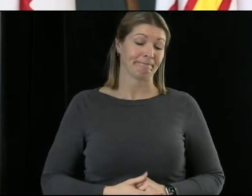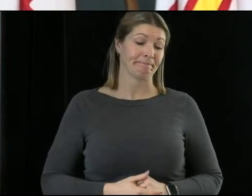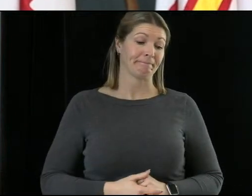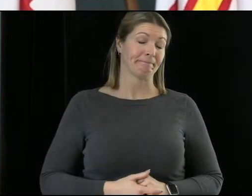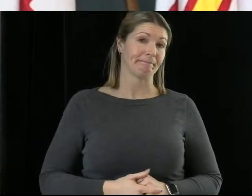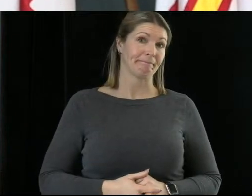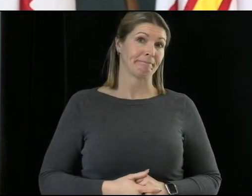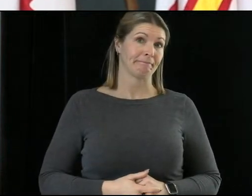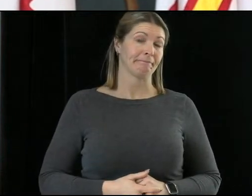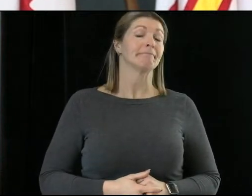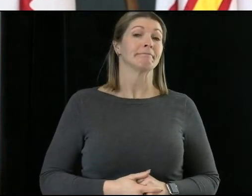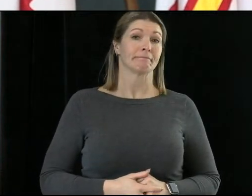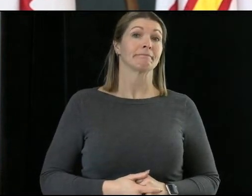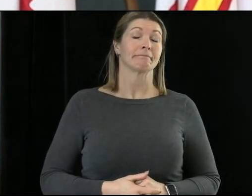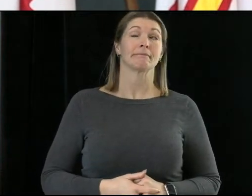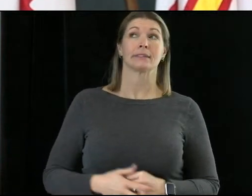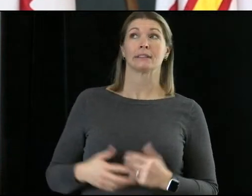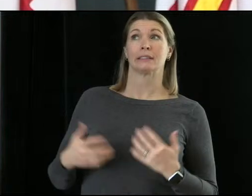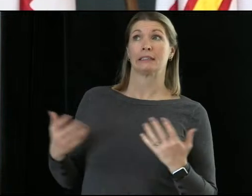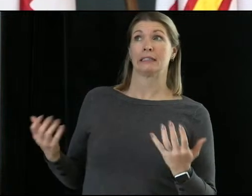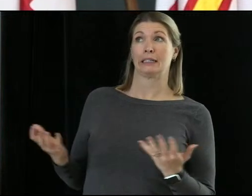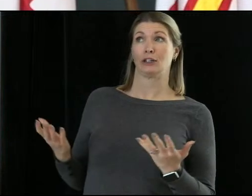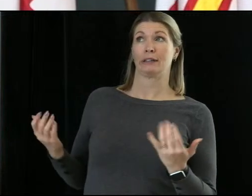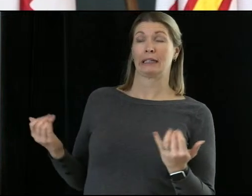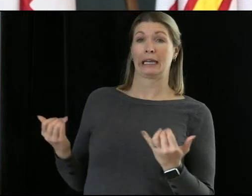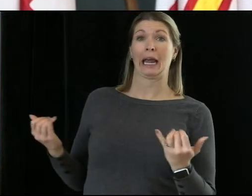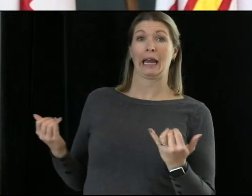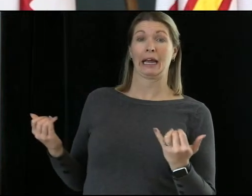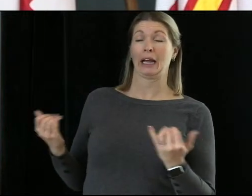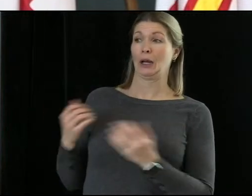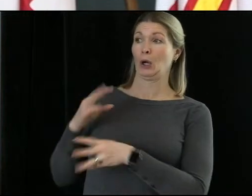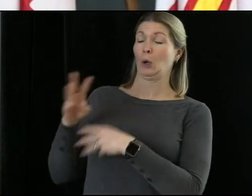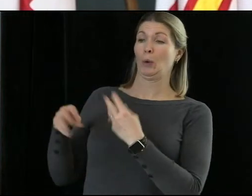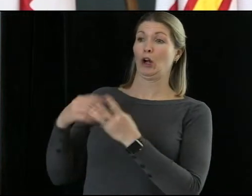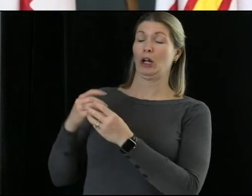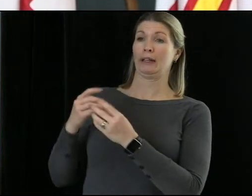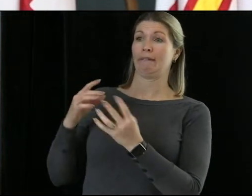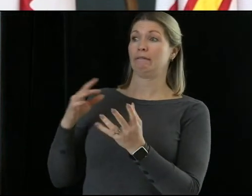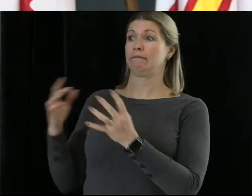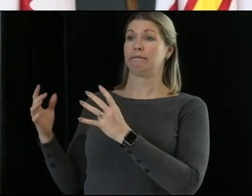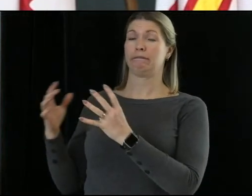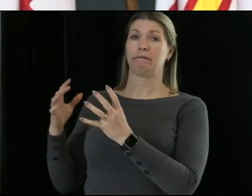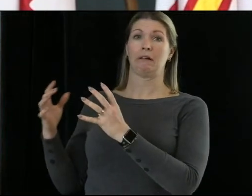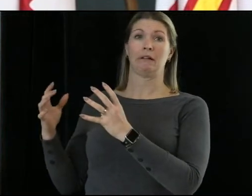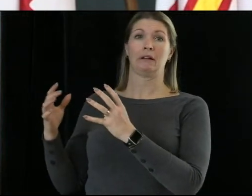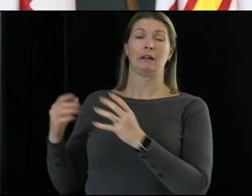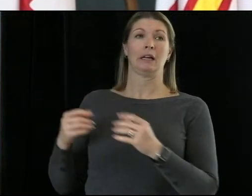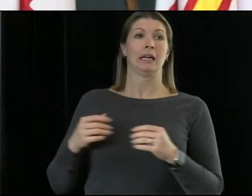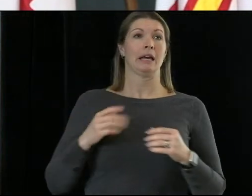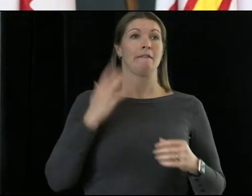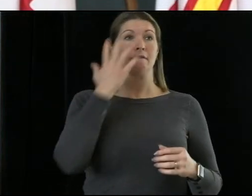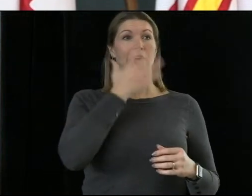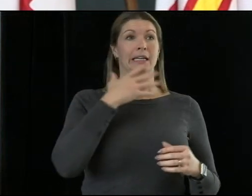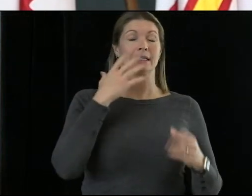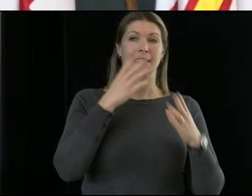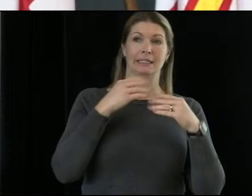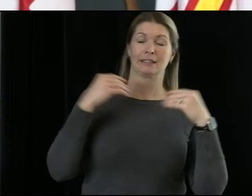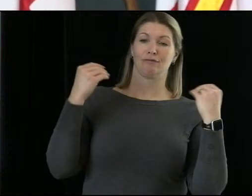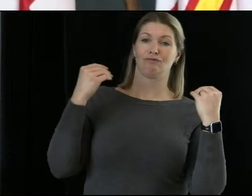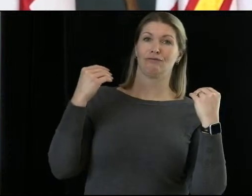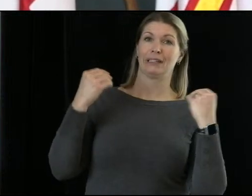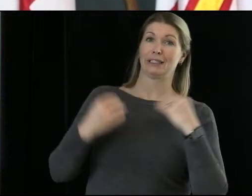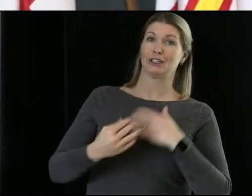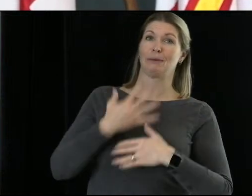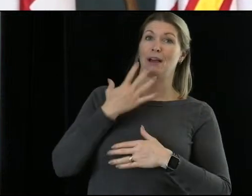Despite the current state of the world, seeing familiar faces in this room brings me comfort, especially those who've inspired me over the